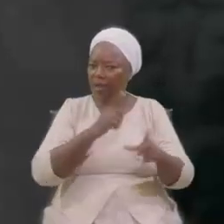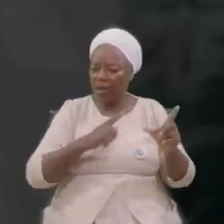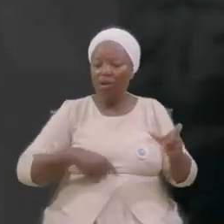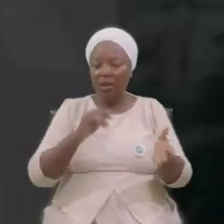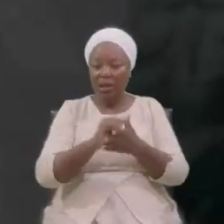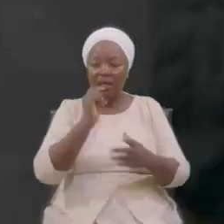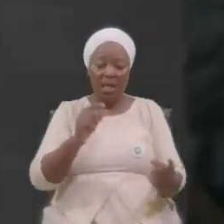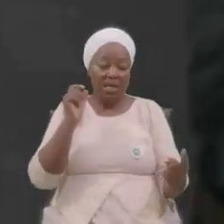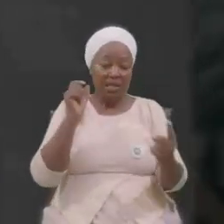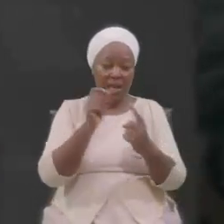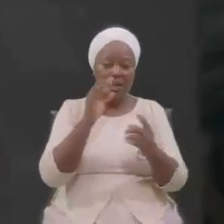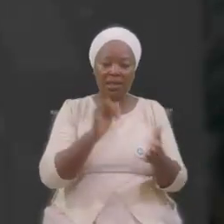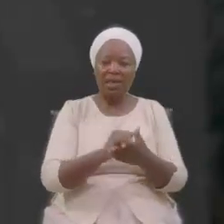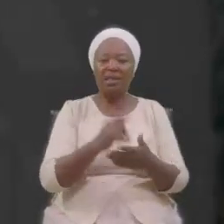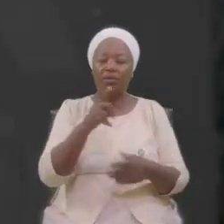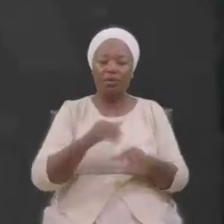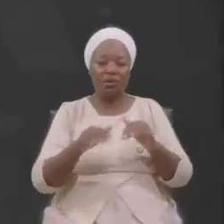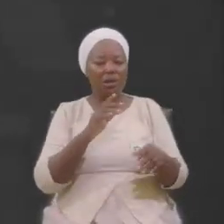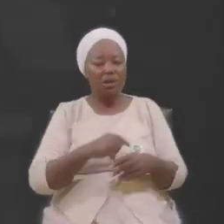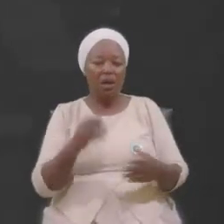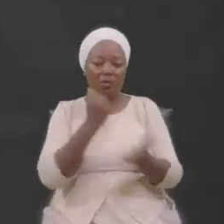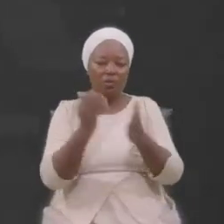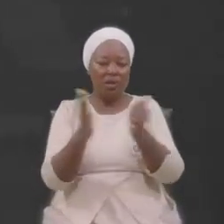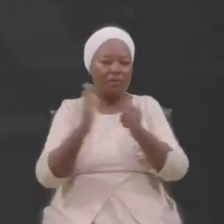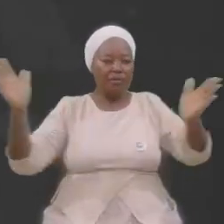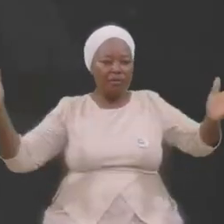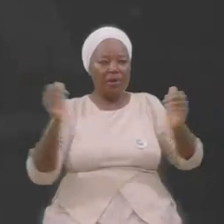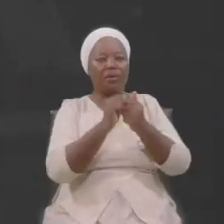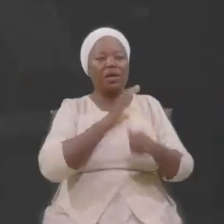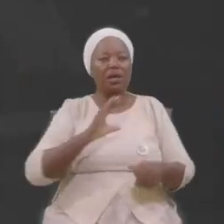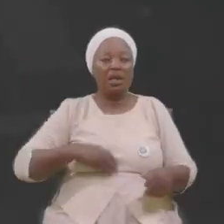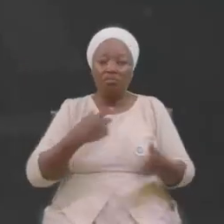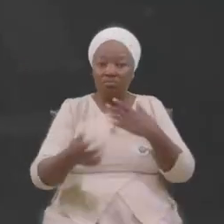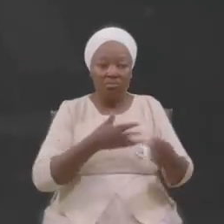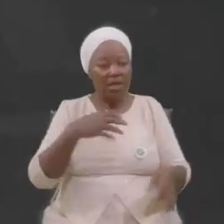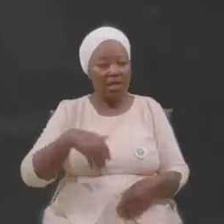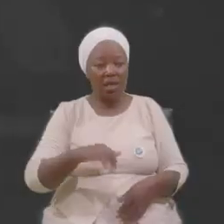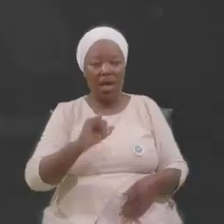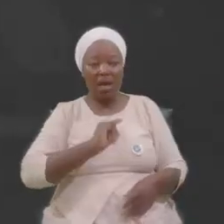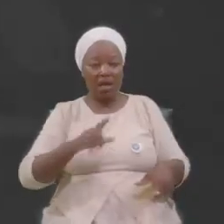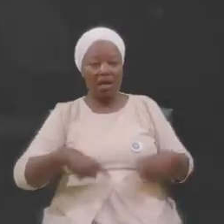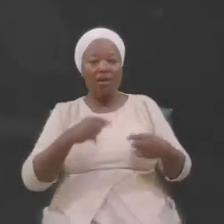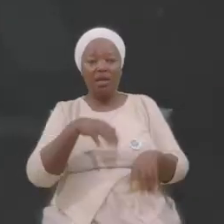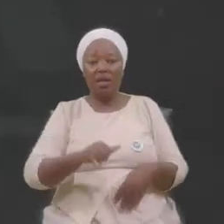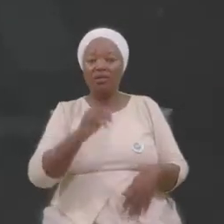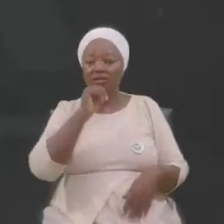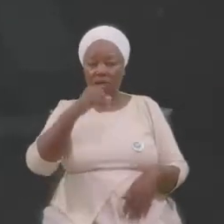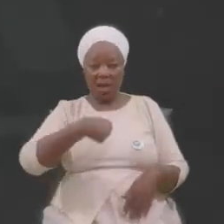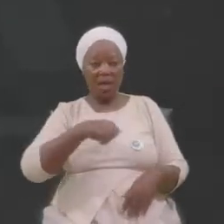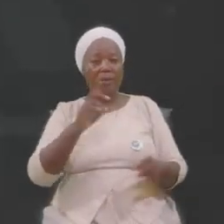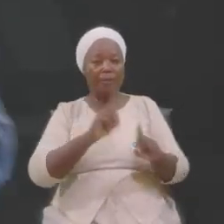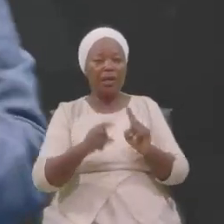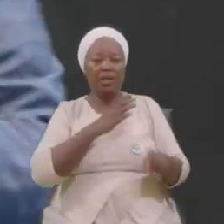you do. I'm crucified with Christ. Nevertheless, I live. Yet not I, but Christ liveth in